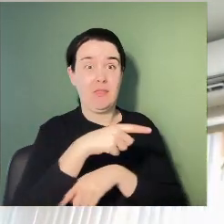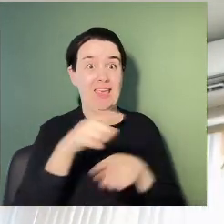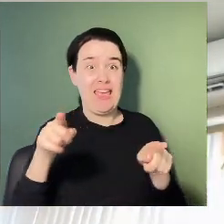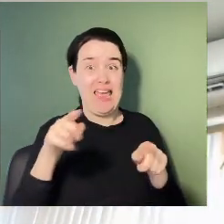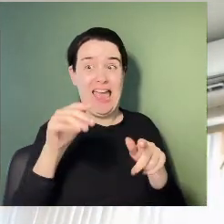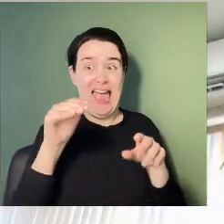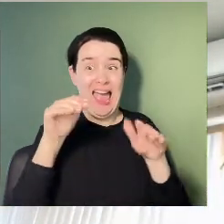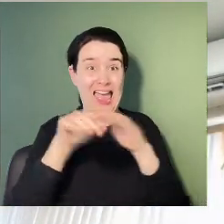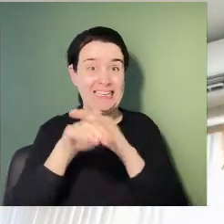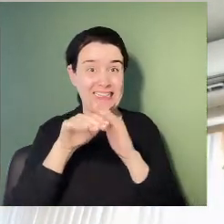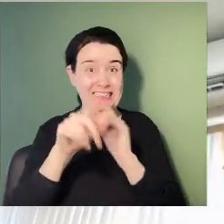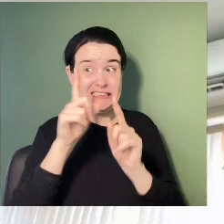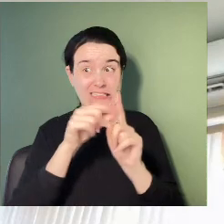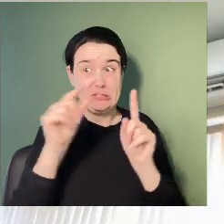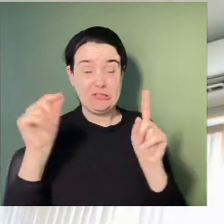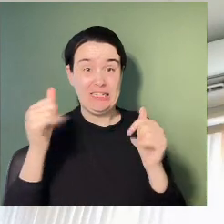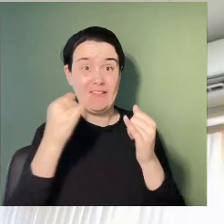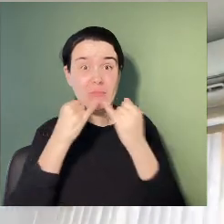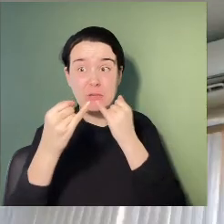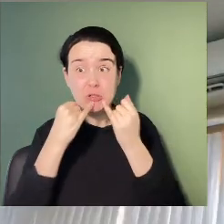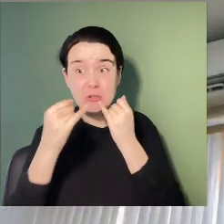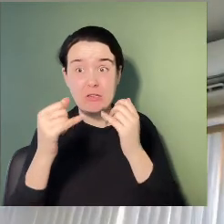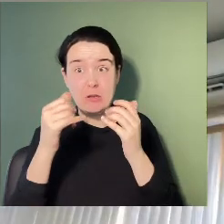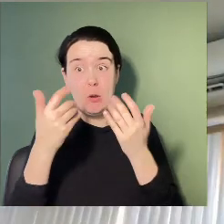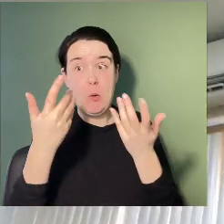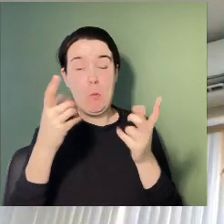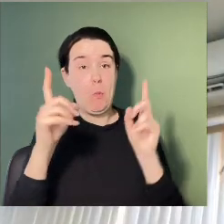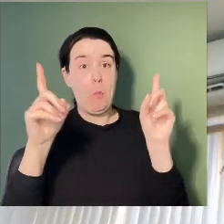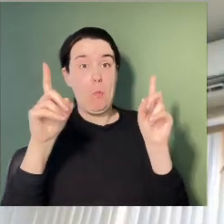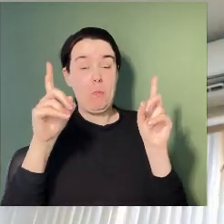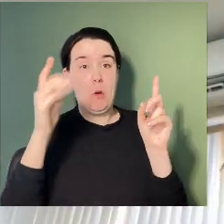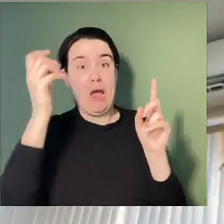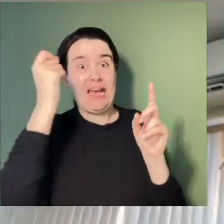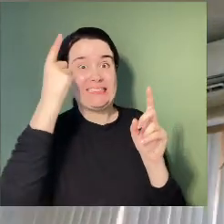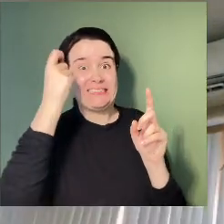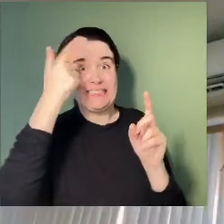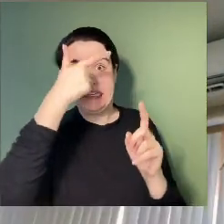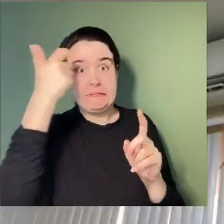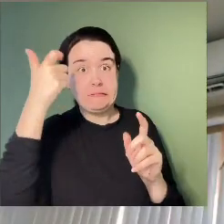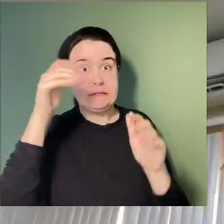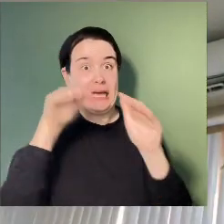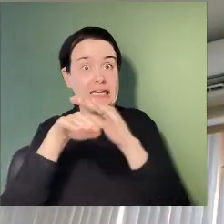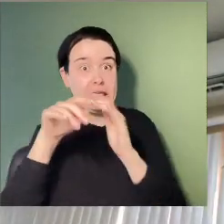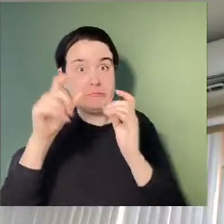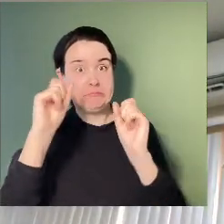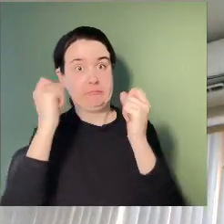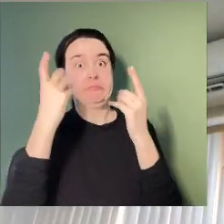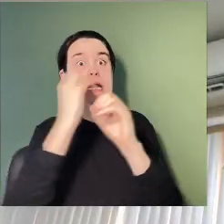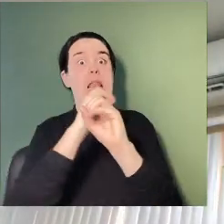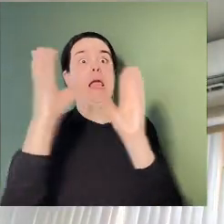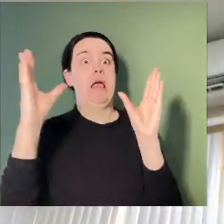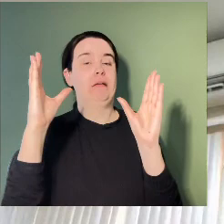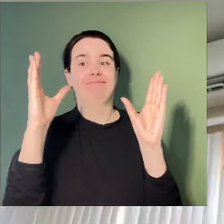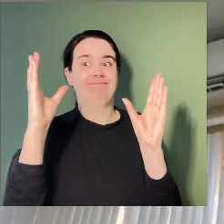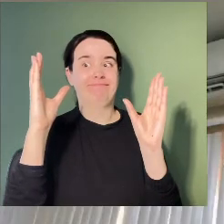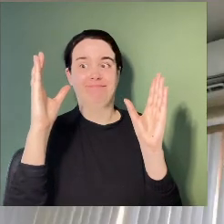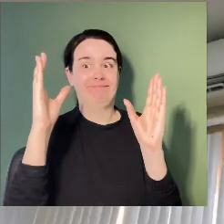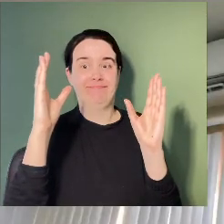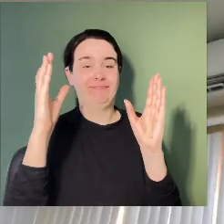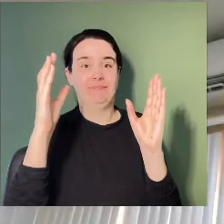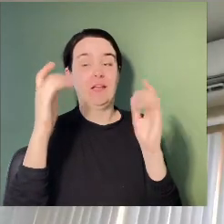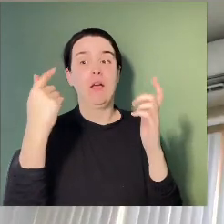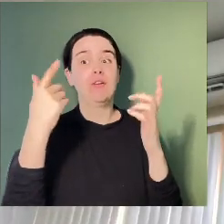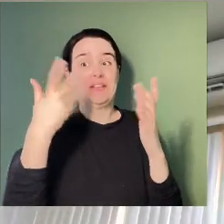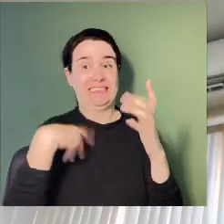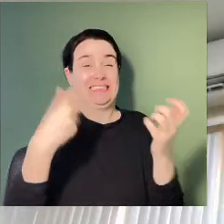digital technology or digital information, we are cutting out a large swathe of the population. And it's really important to bring them